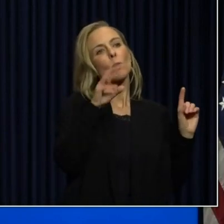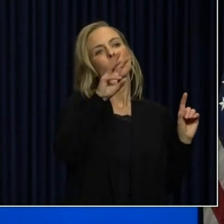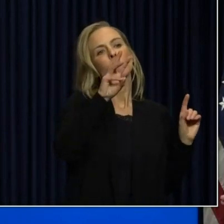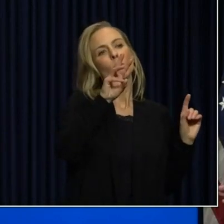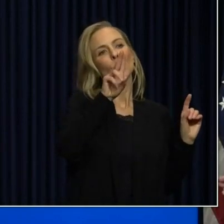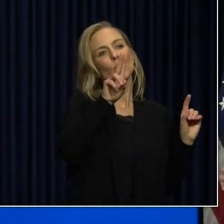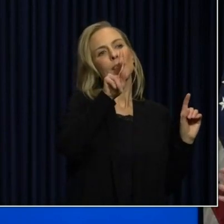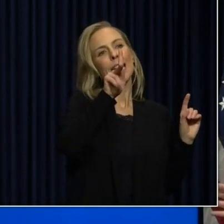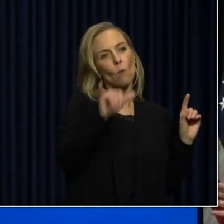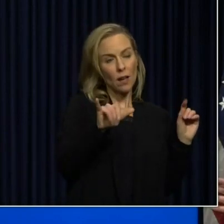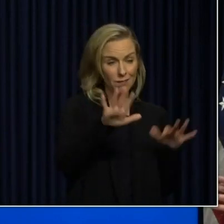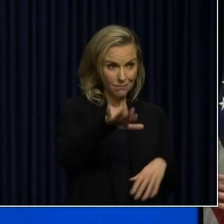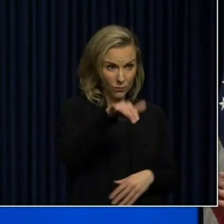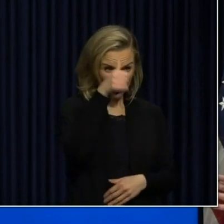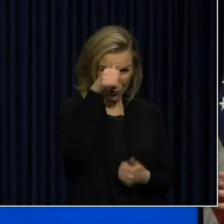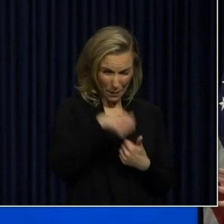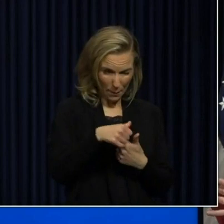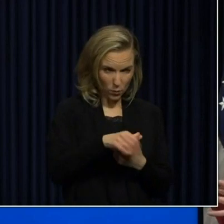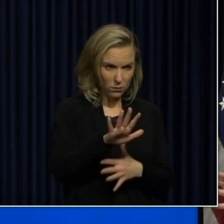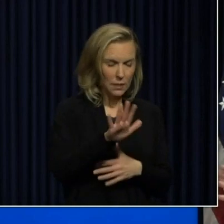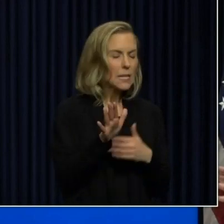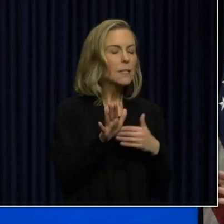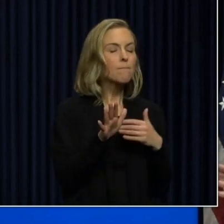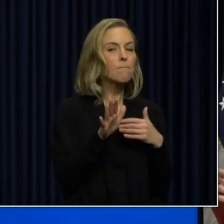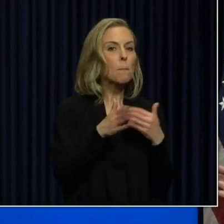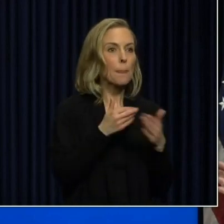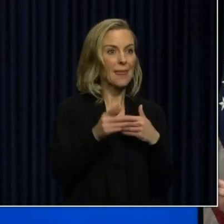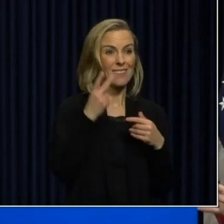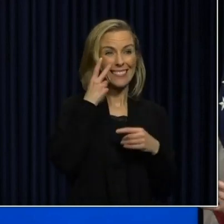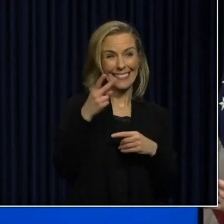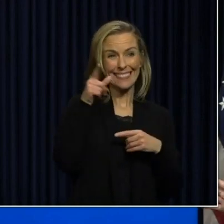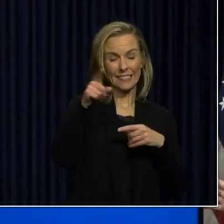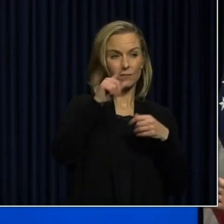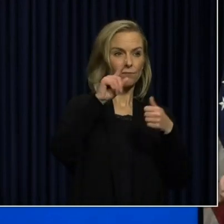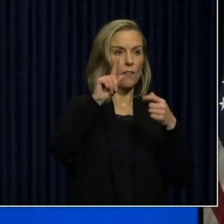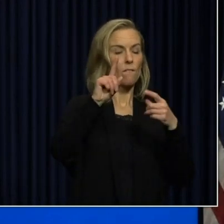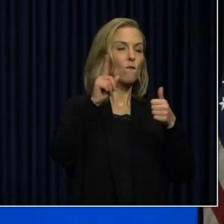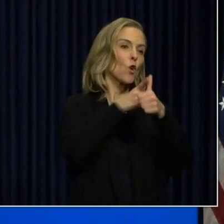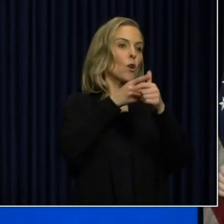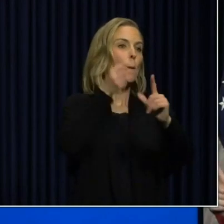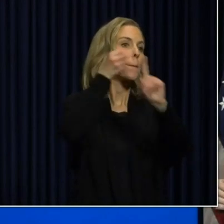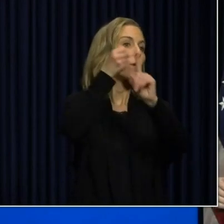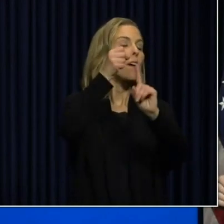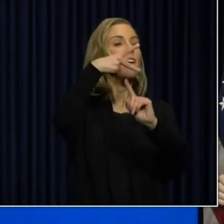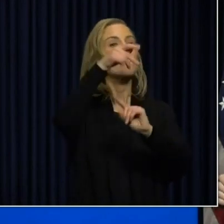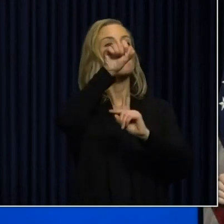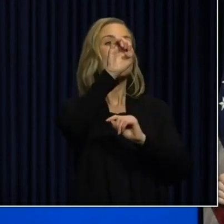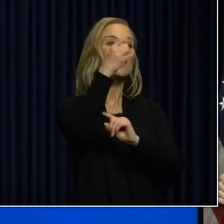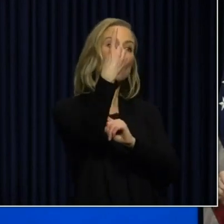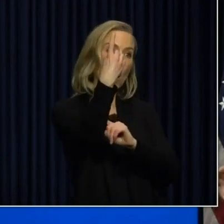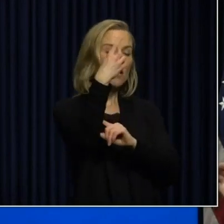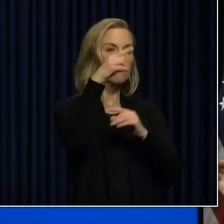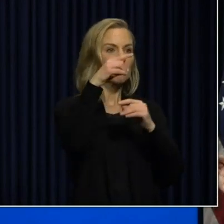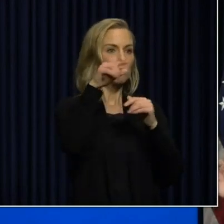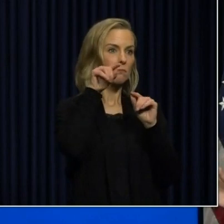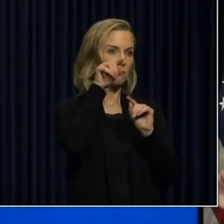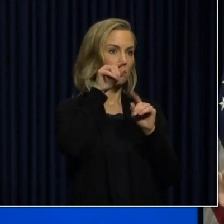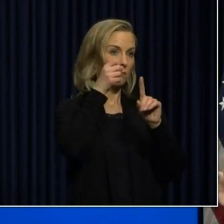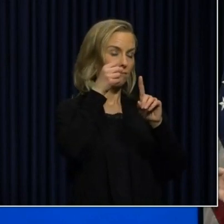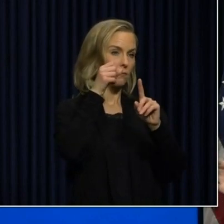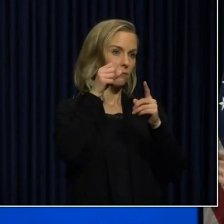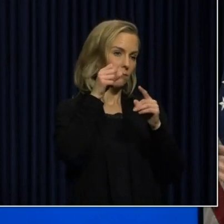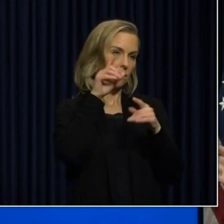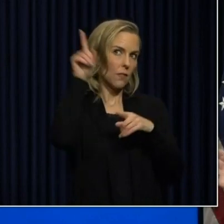WUKY. Remember, even with the phase 1 opening, the White House is recommending no